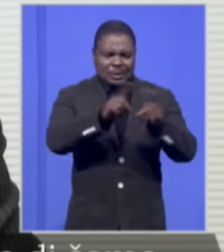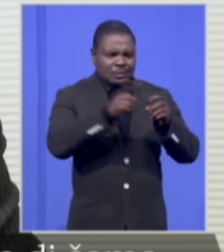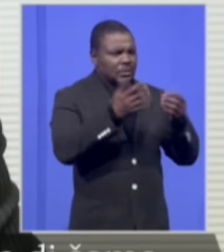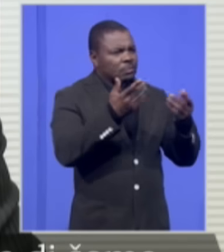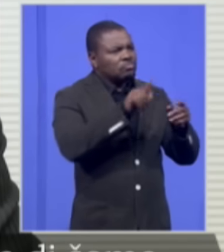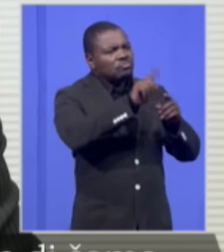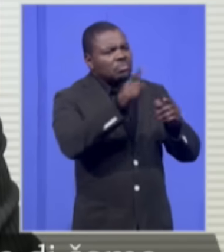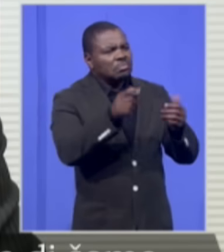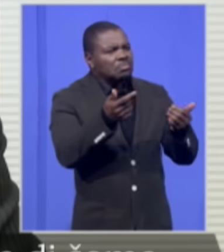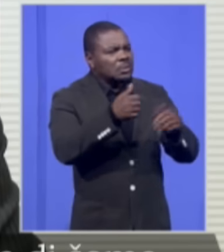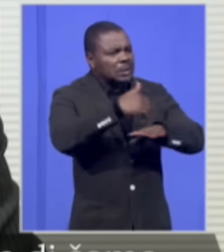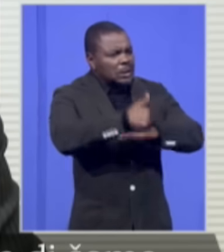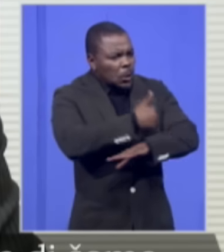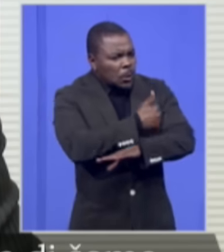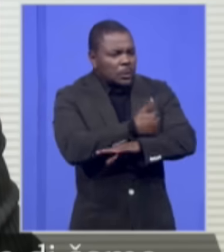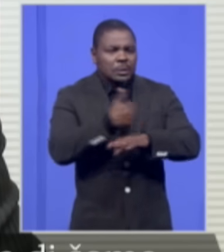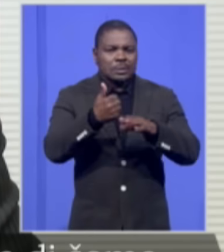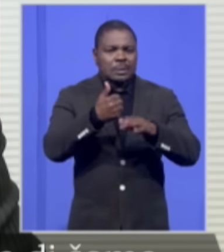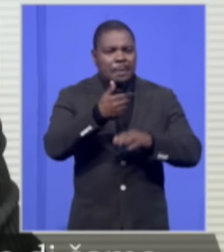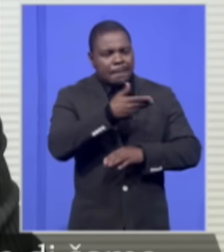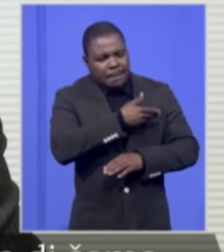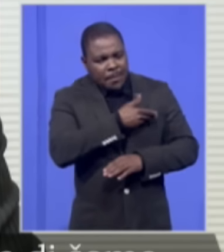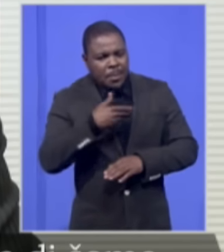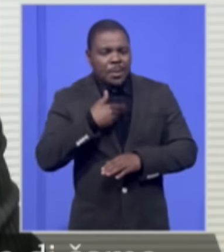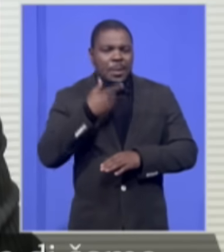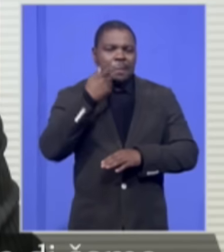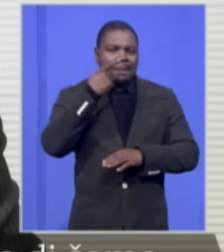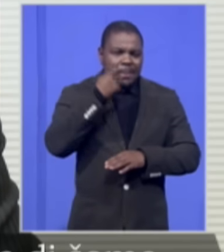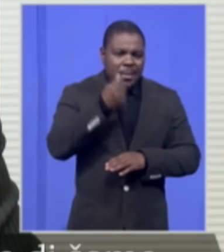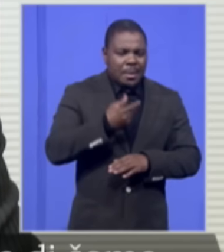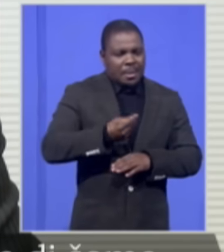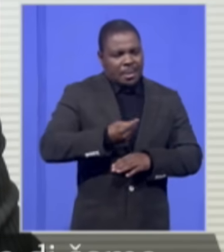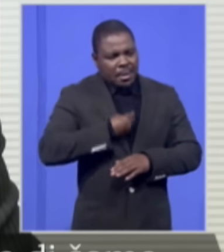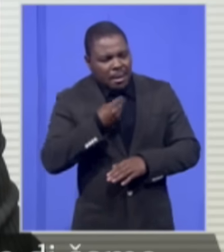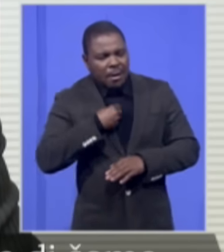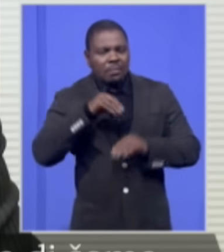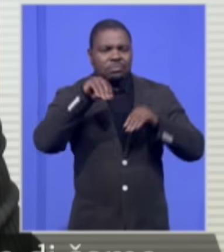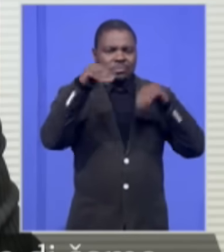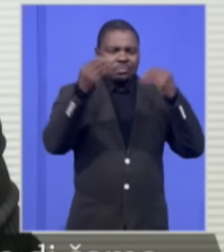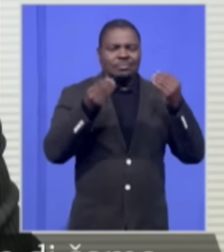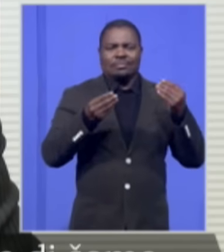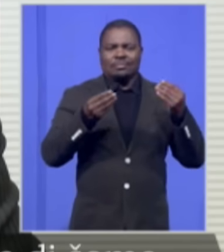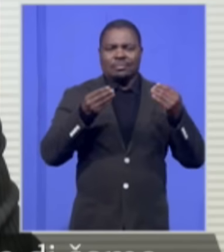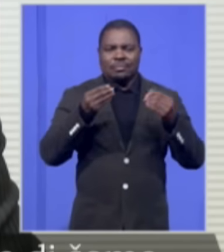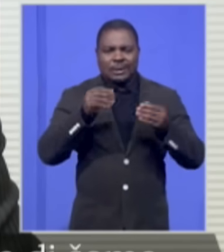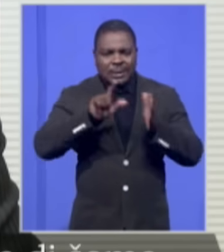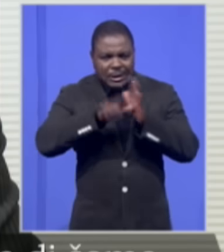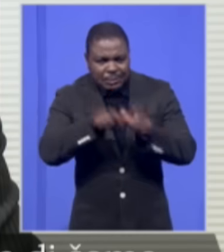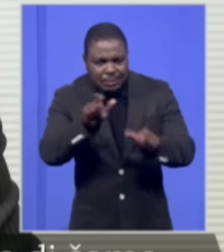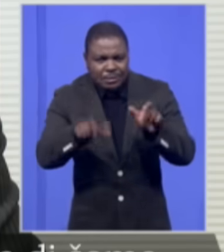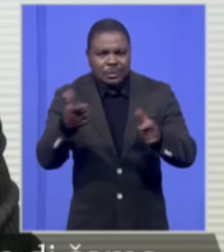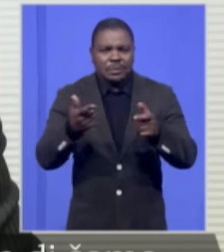society, men and women, young and old, persons with disabilities,